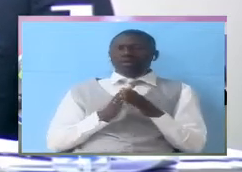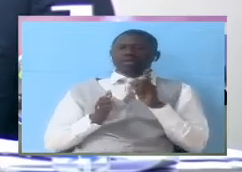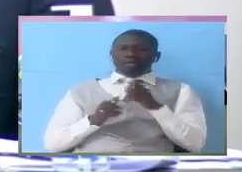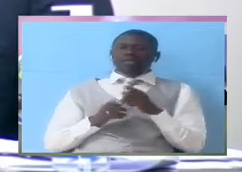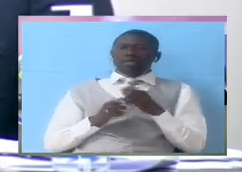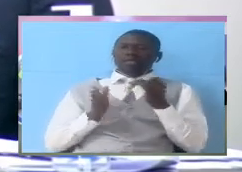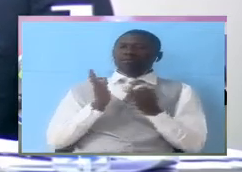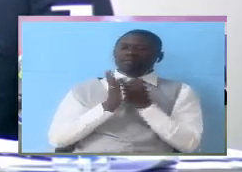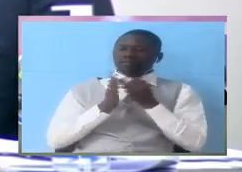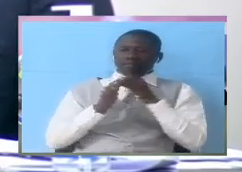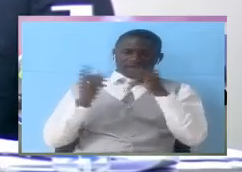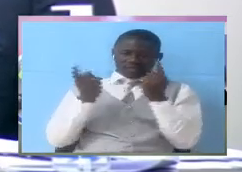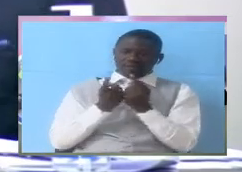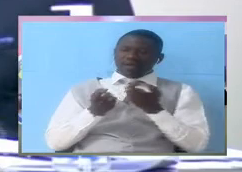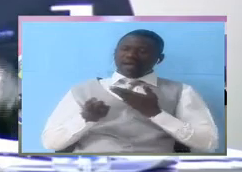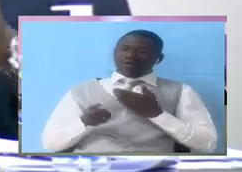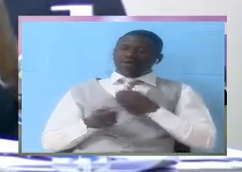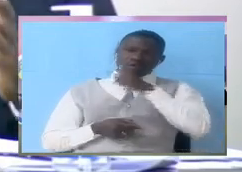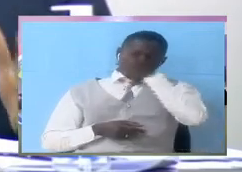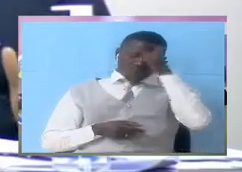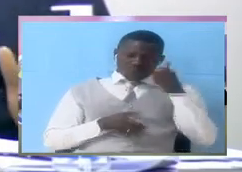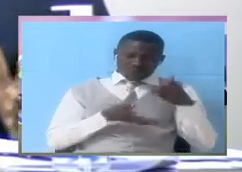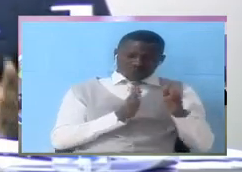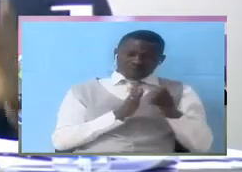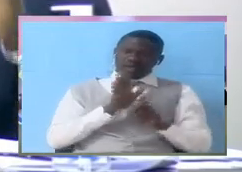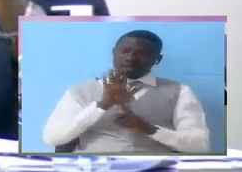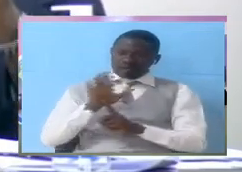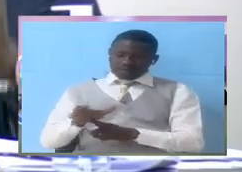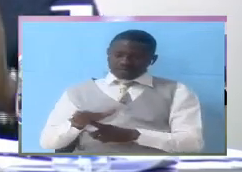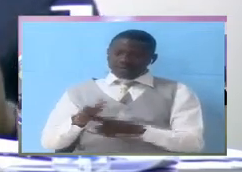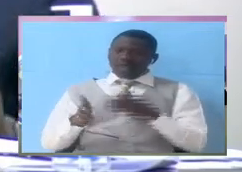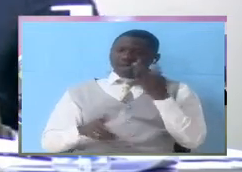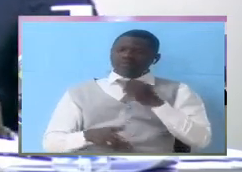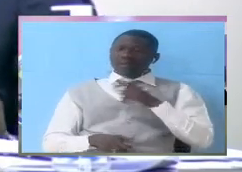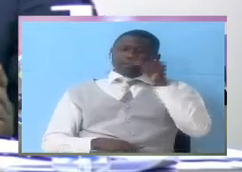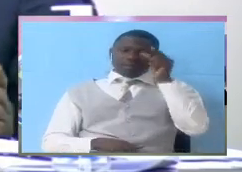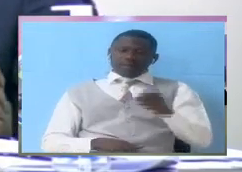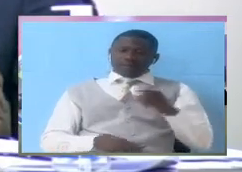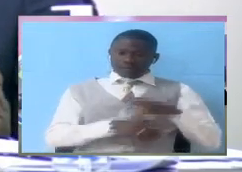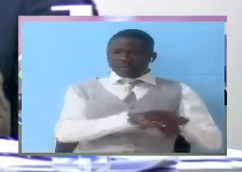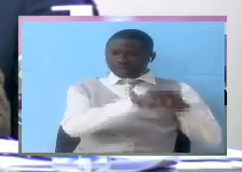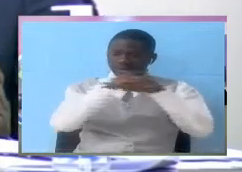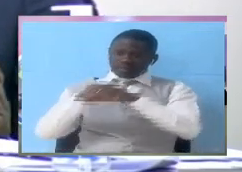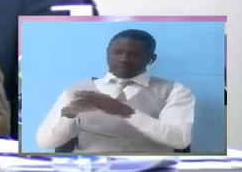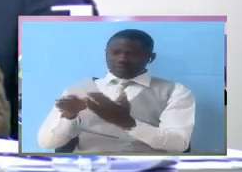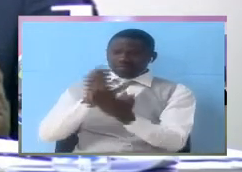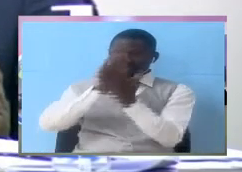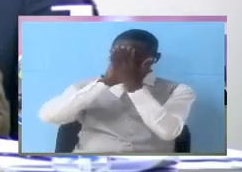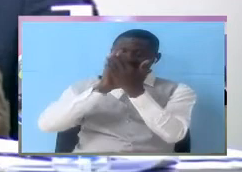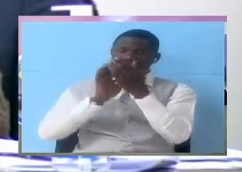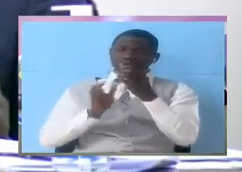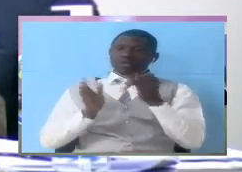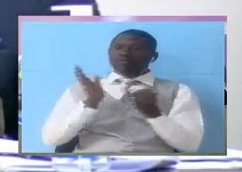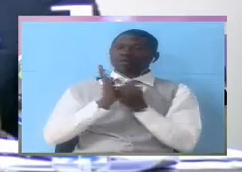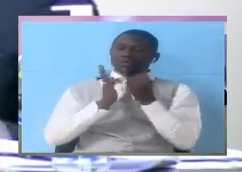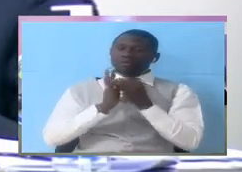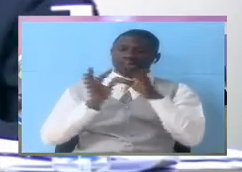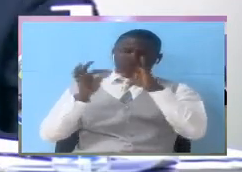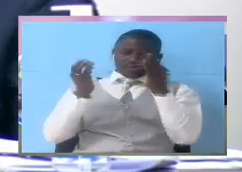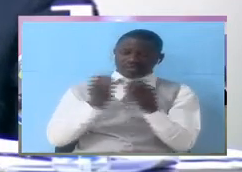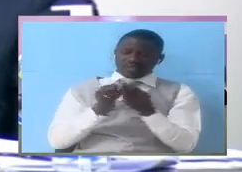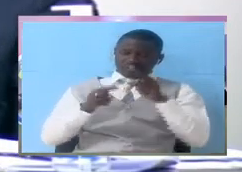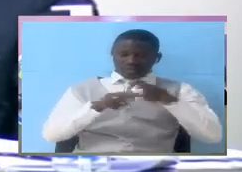dafa am anam yu dan liggéey. That if a person is taken before the panel. Na bu fekké né indi nañ ñi tek ko ci kanami panel bi.